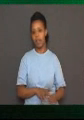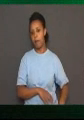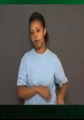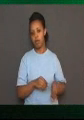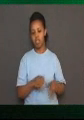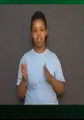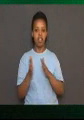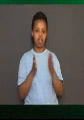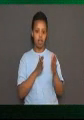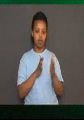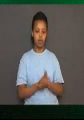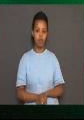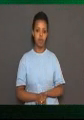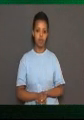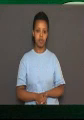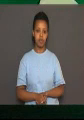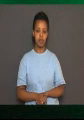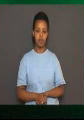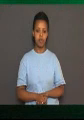Students, let's get ready.